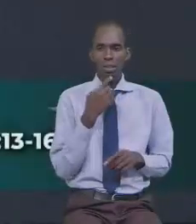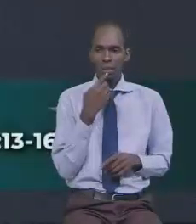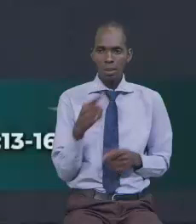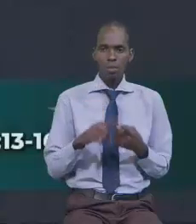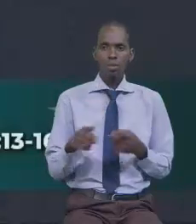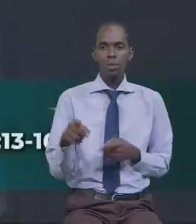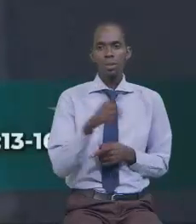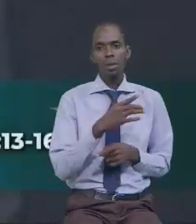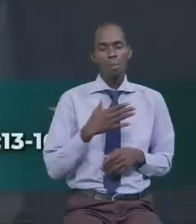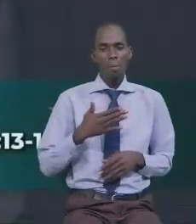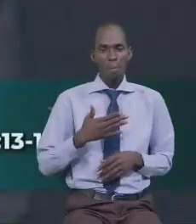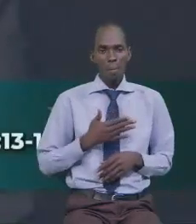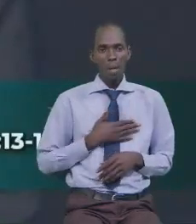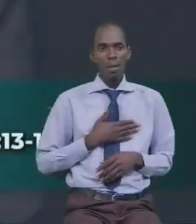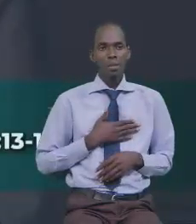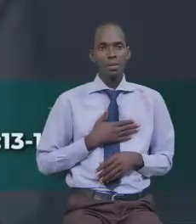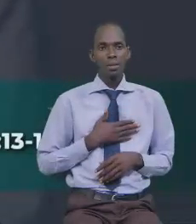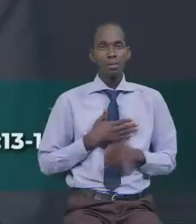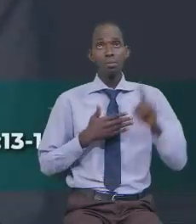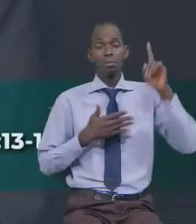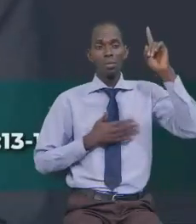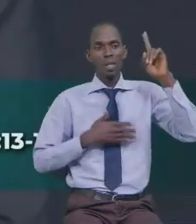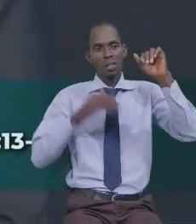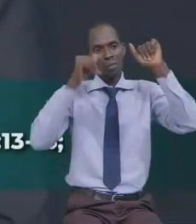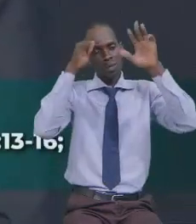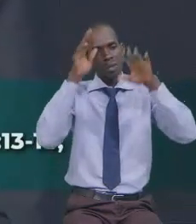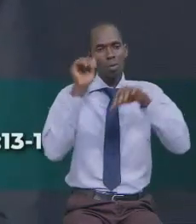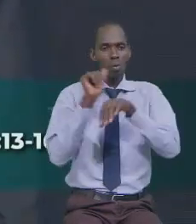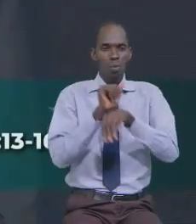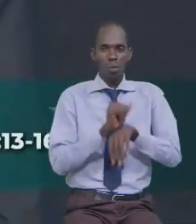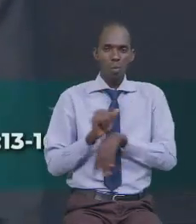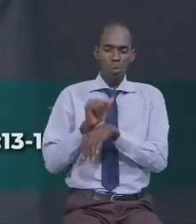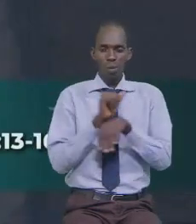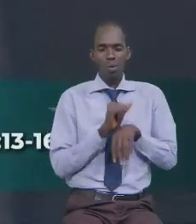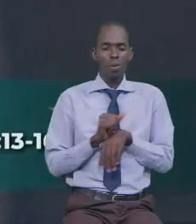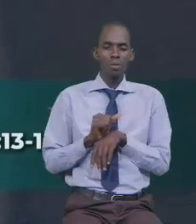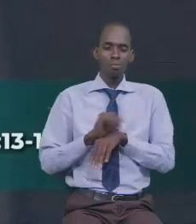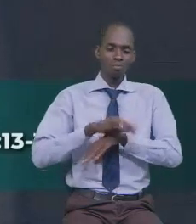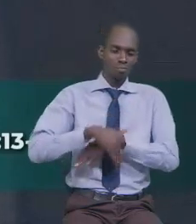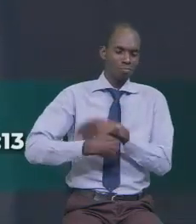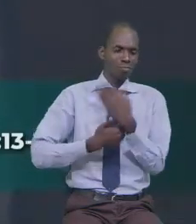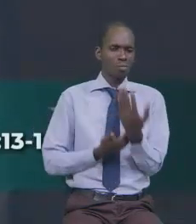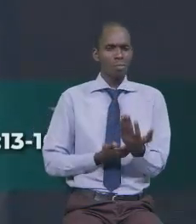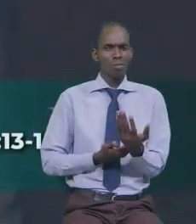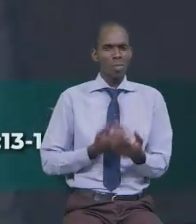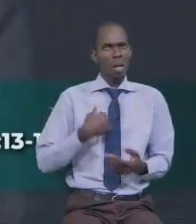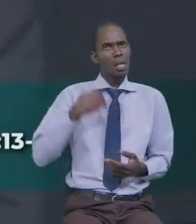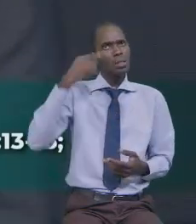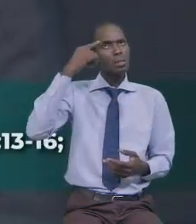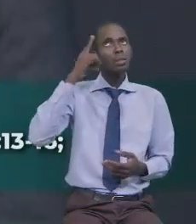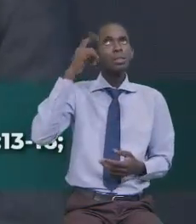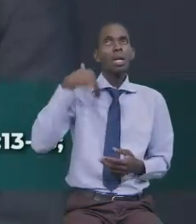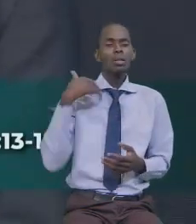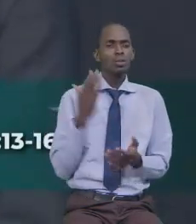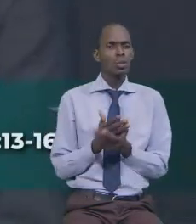Father walketh hitherto. What? I thought he had stopped. Because